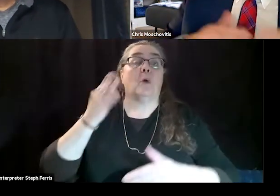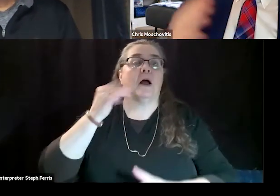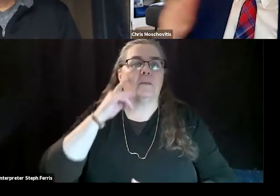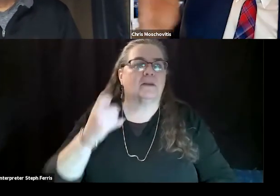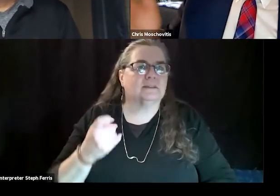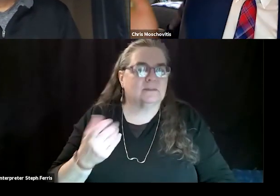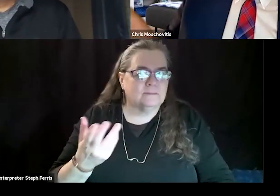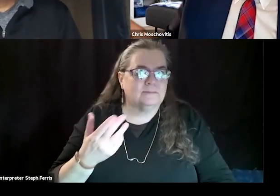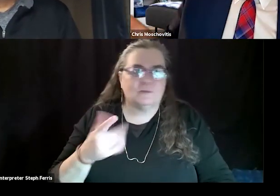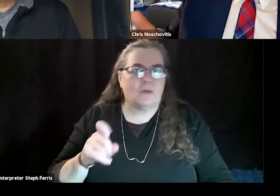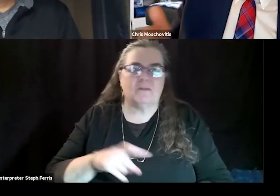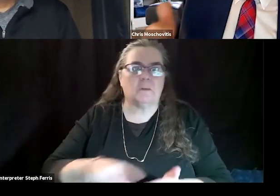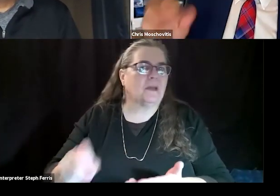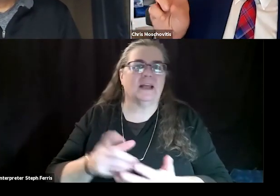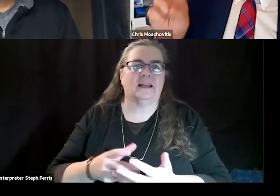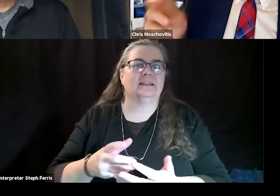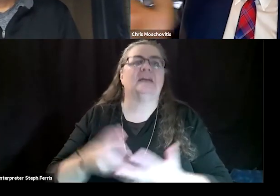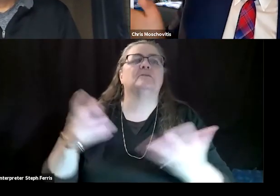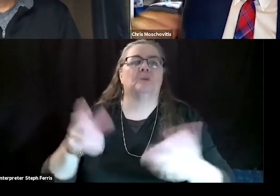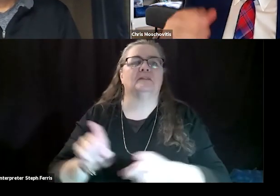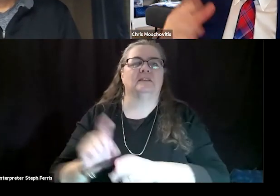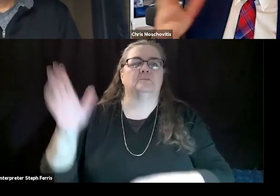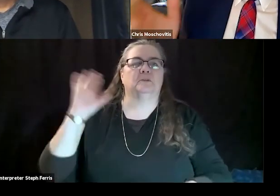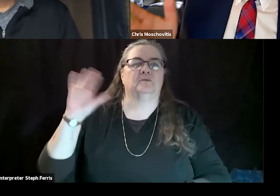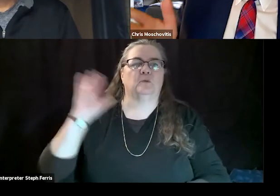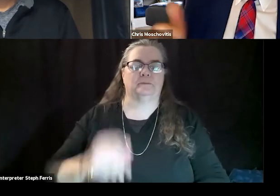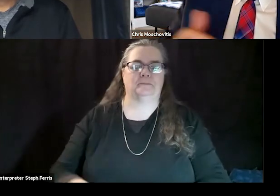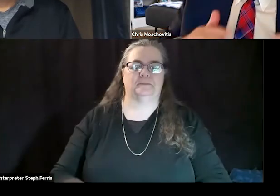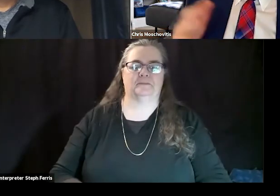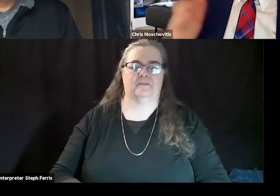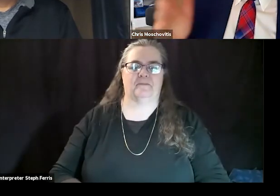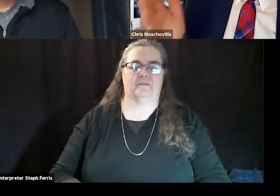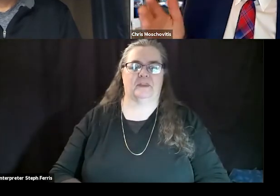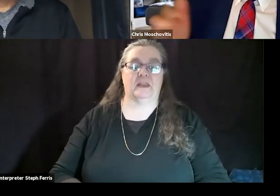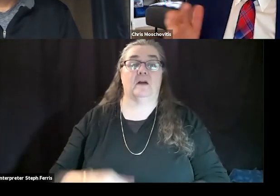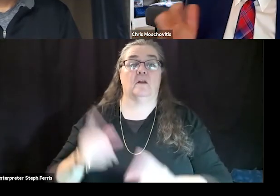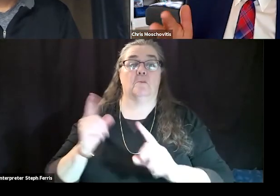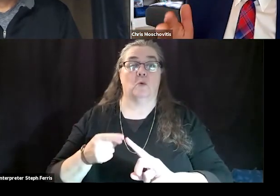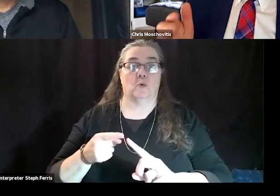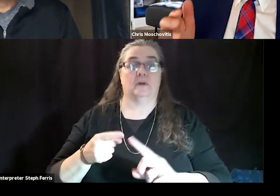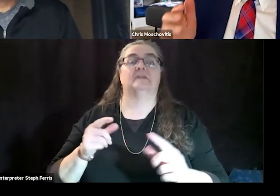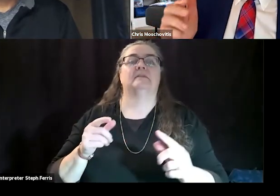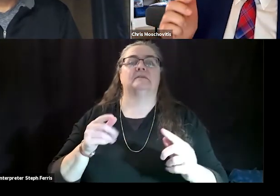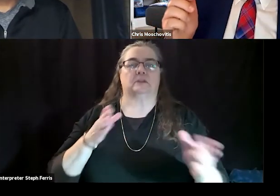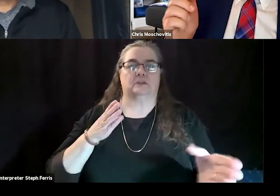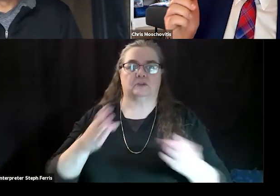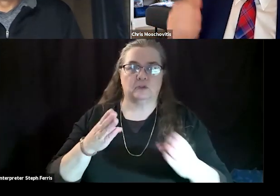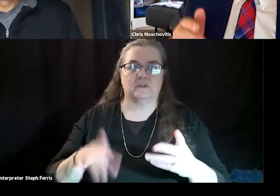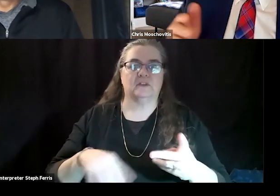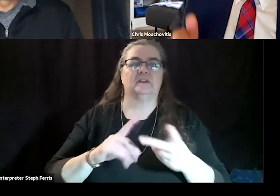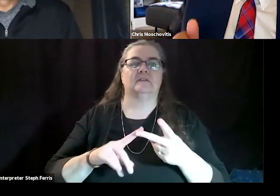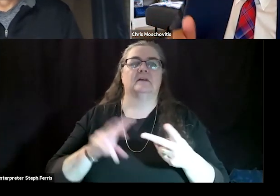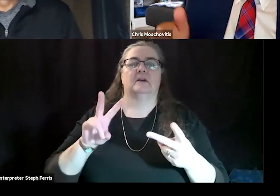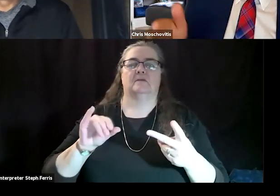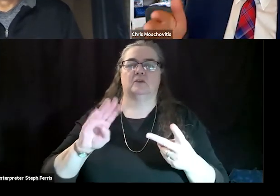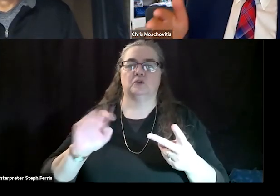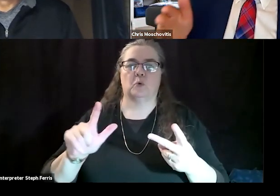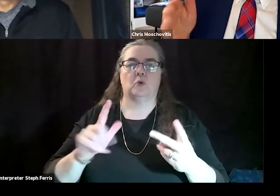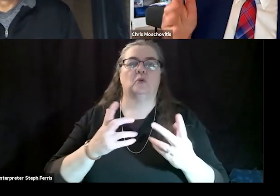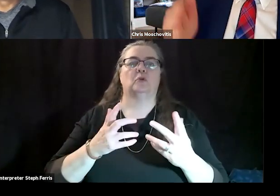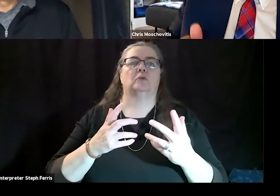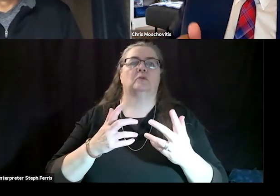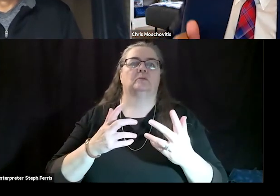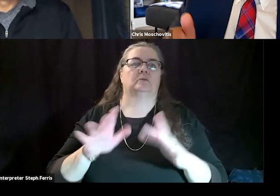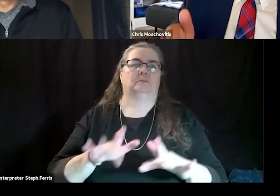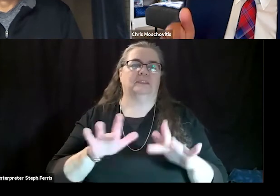the power of the as a service and the virtual machines and the virtual networks and all that, they all have